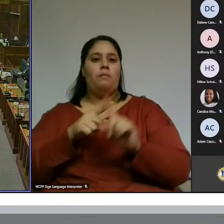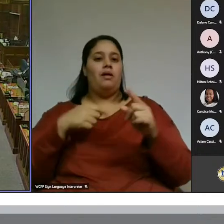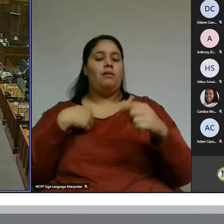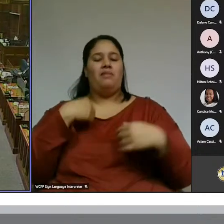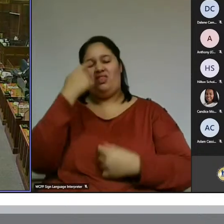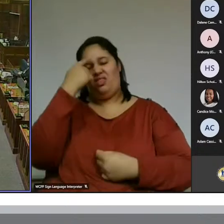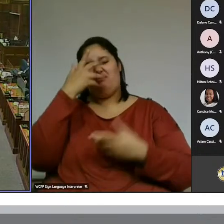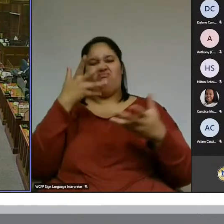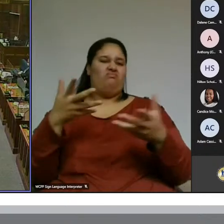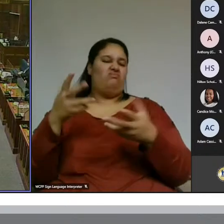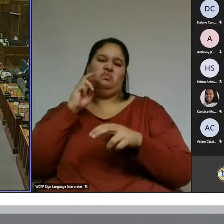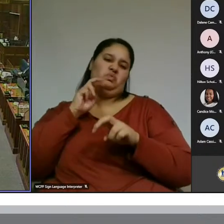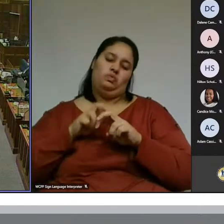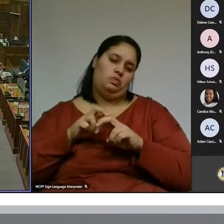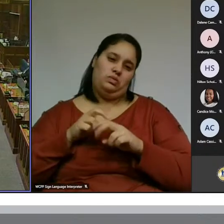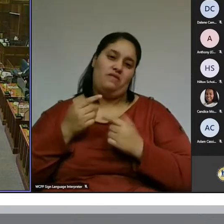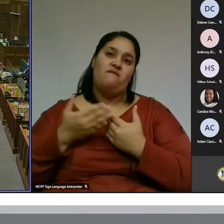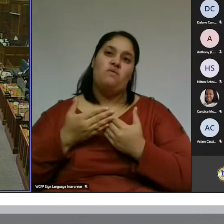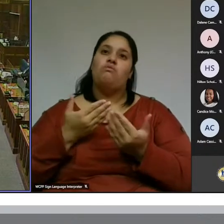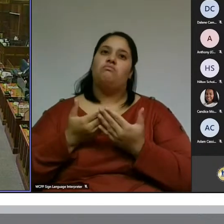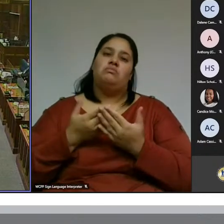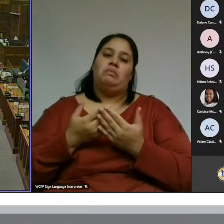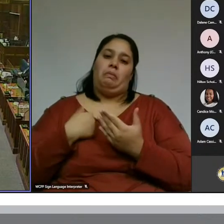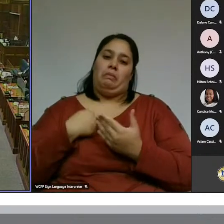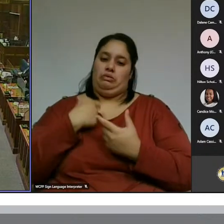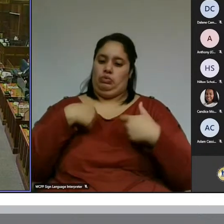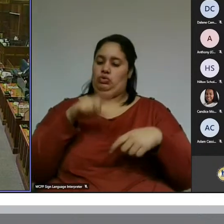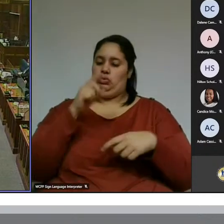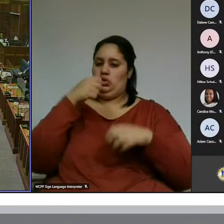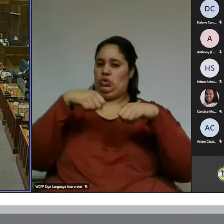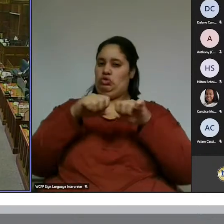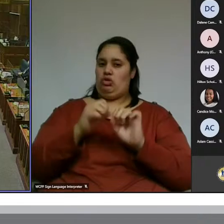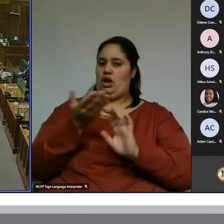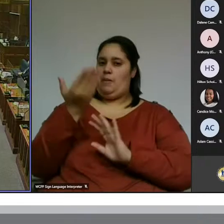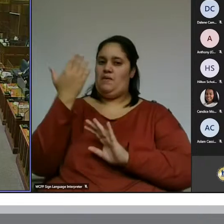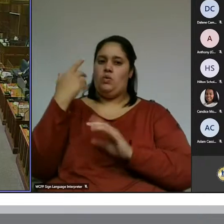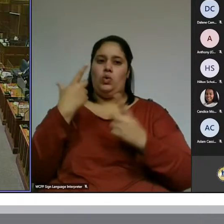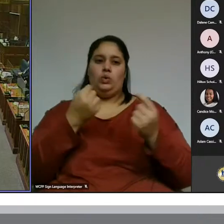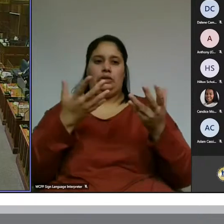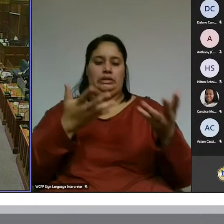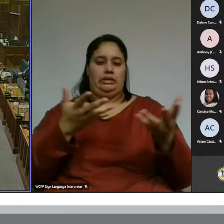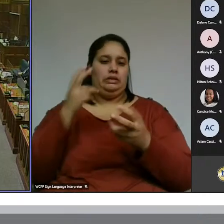become necessary for the chairperson at any of our